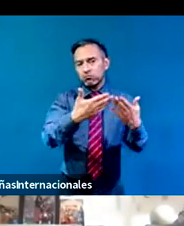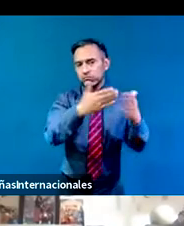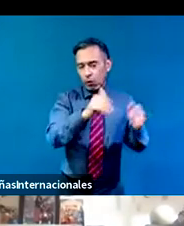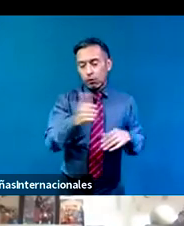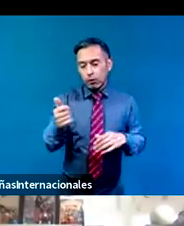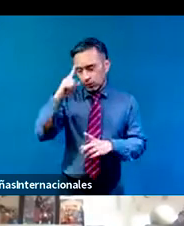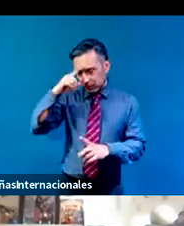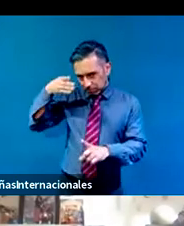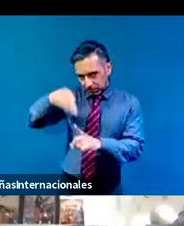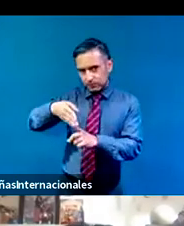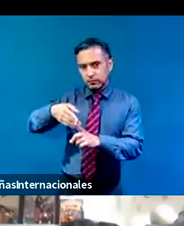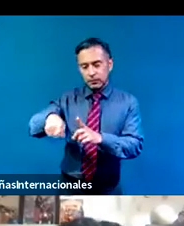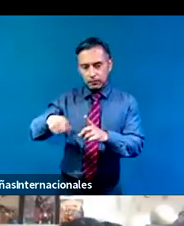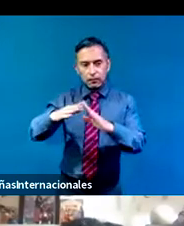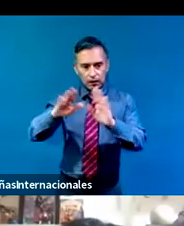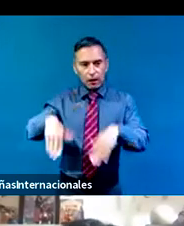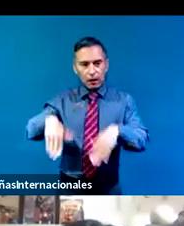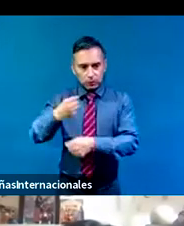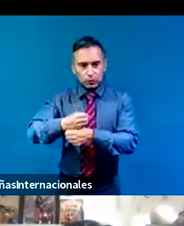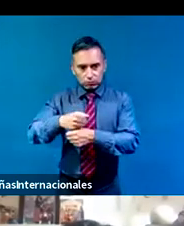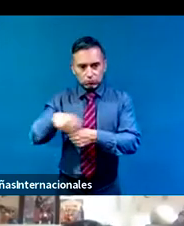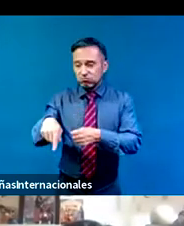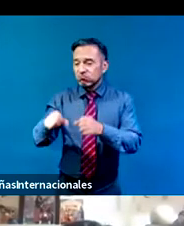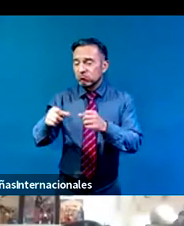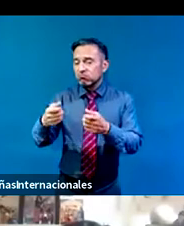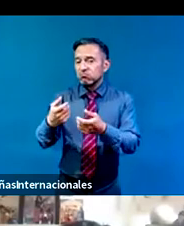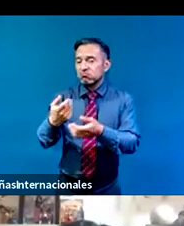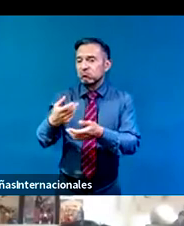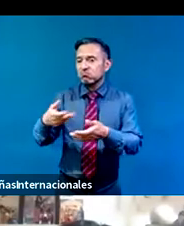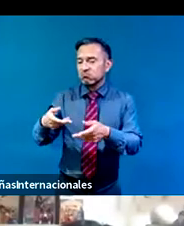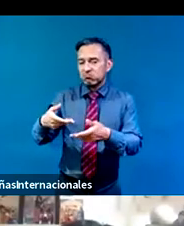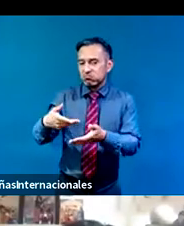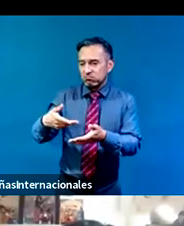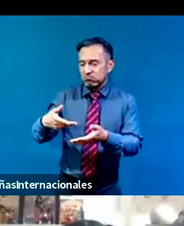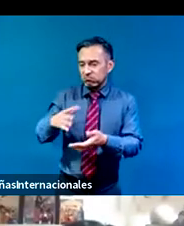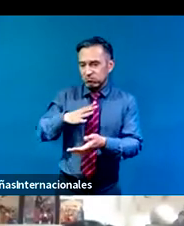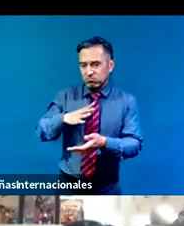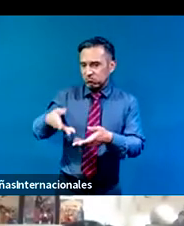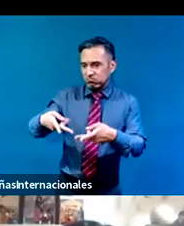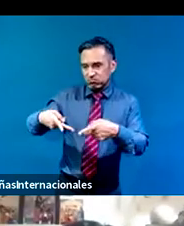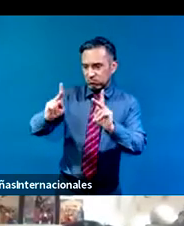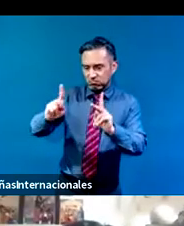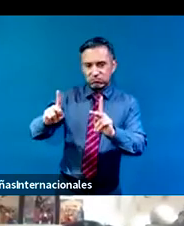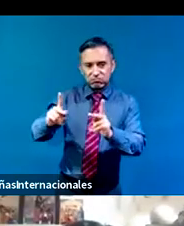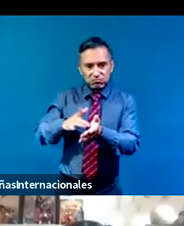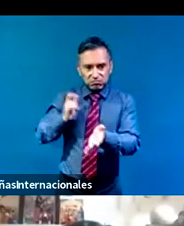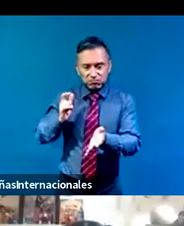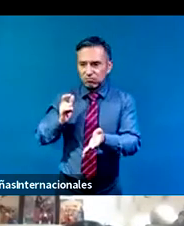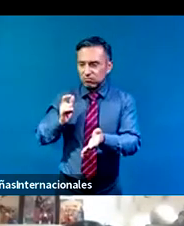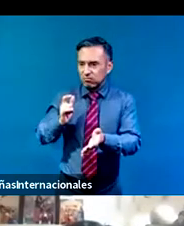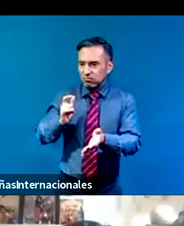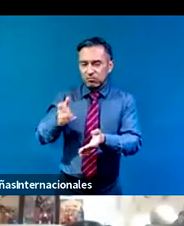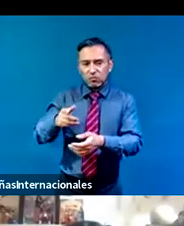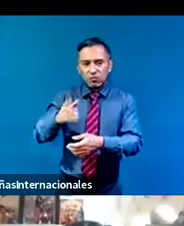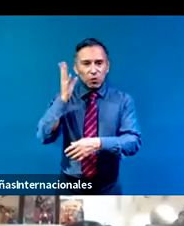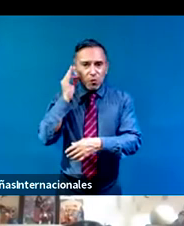exploitation, which didn't allow domestic workers to have the right of vacation, of